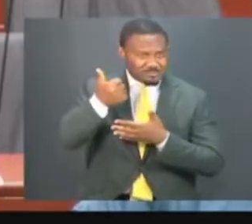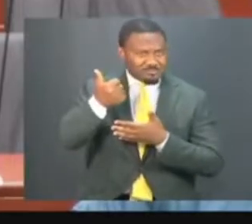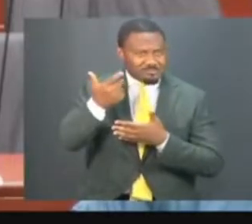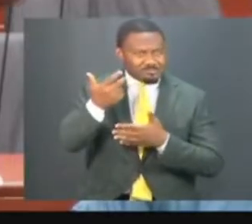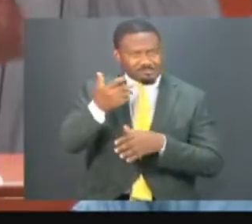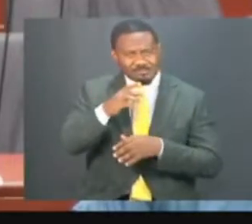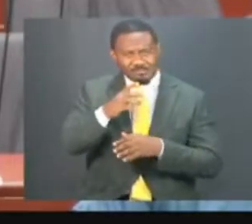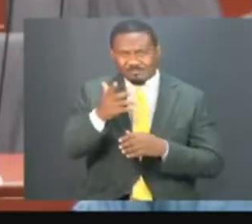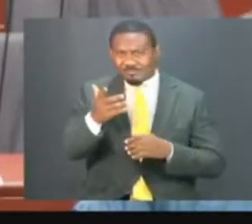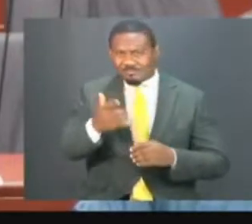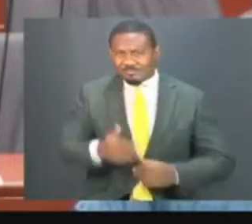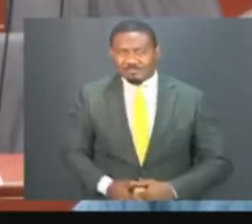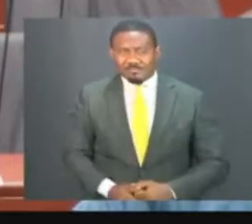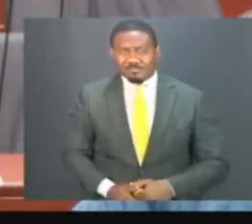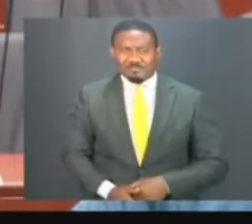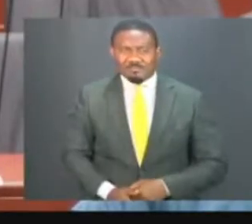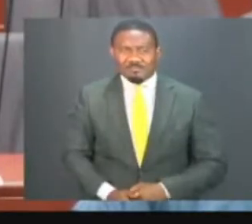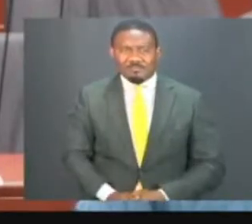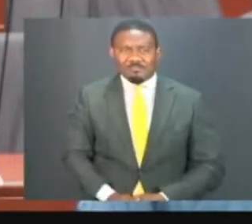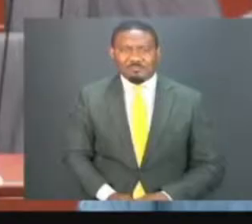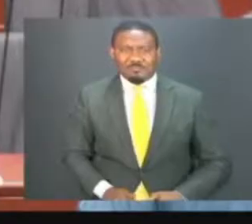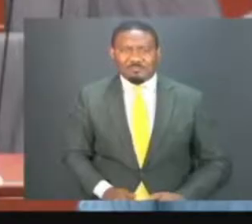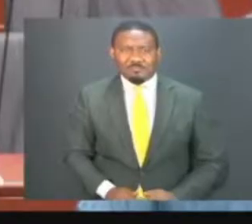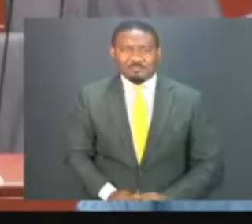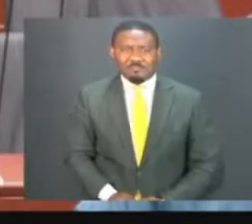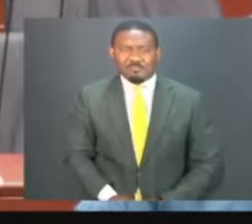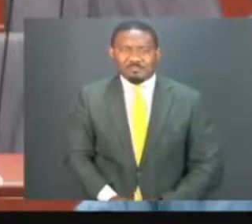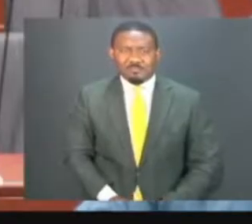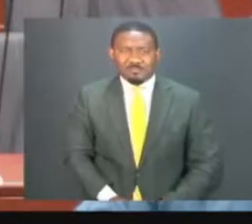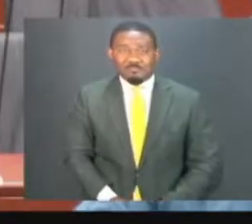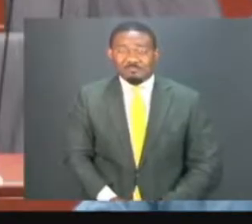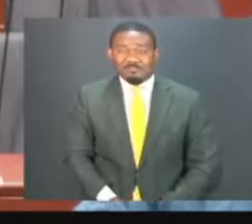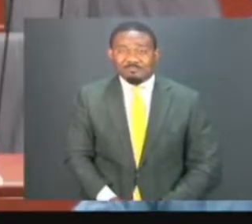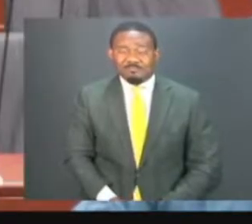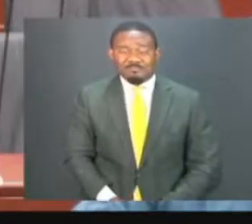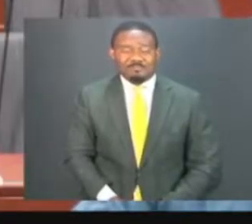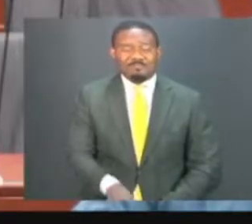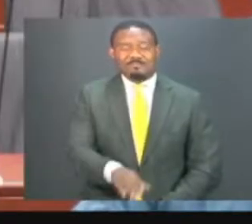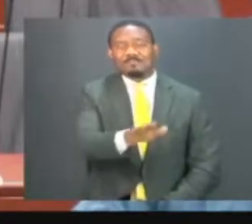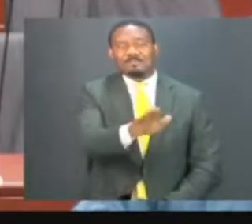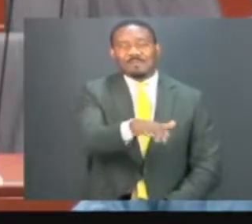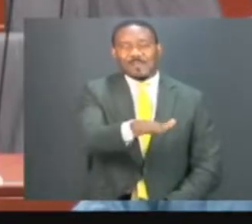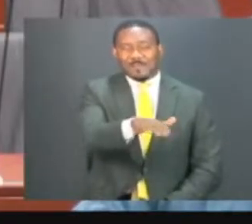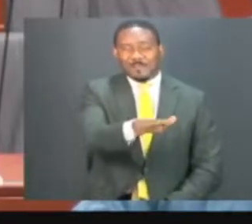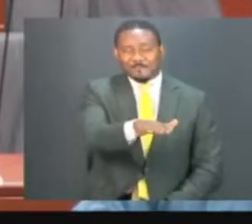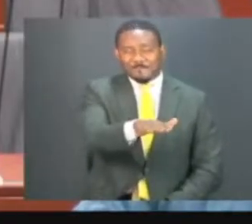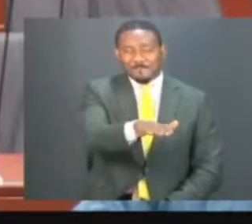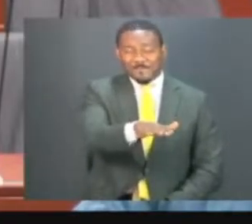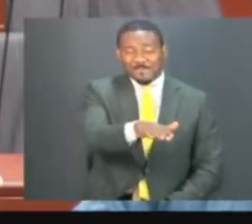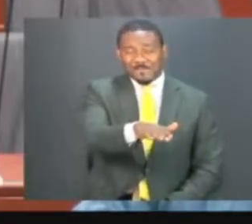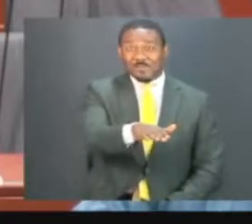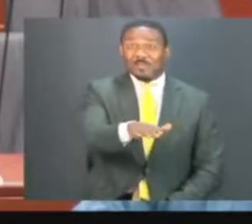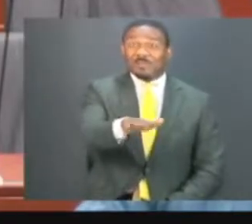presidential election. You see, honorable minority leader.